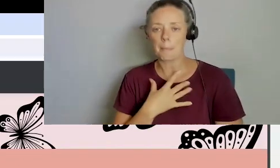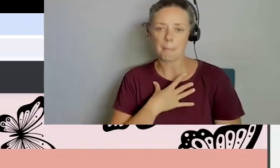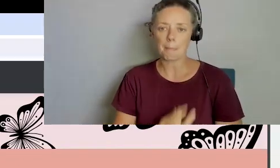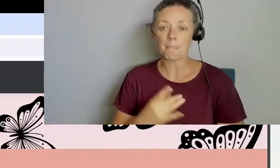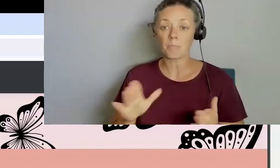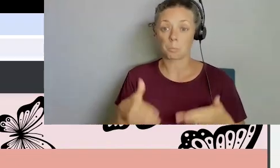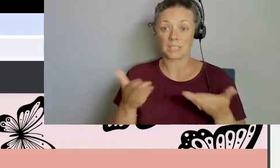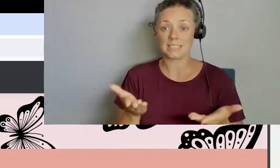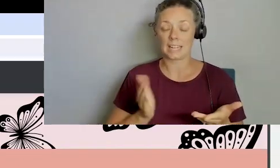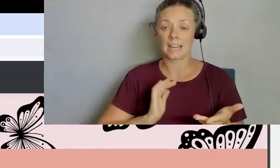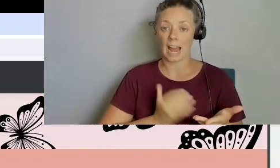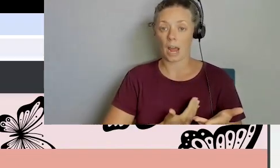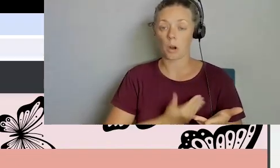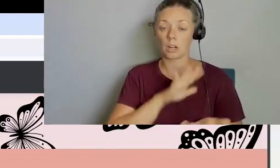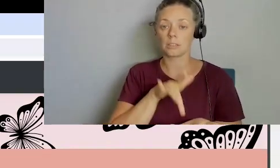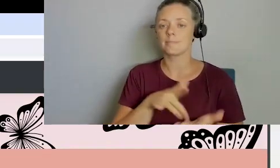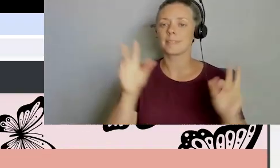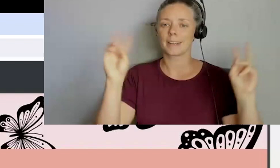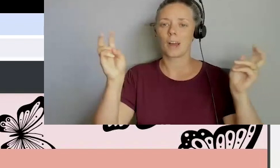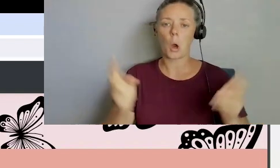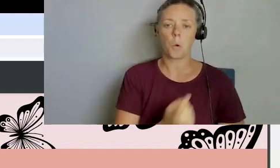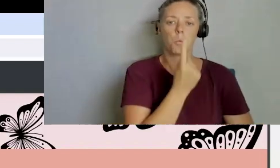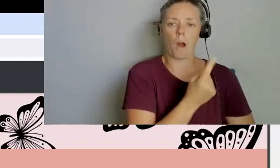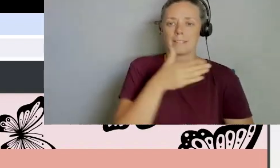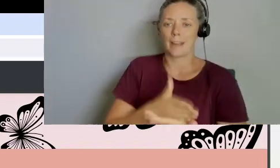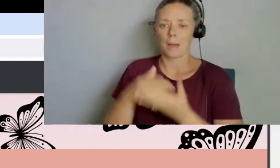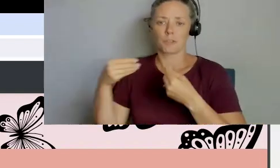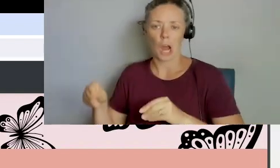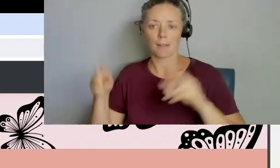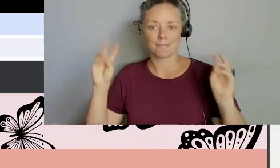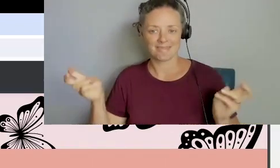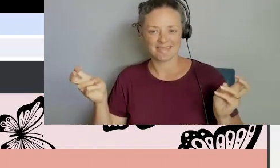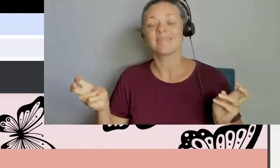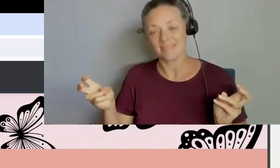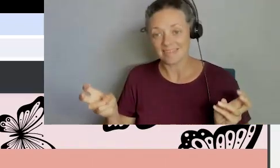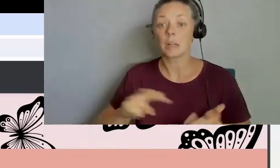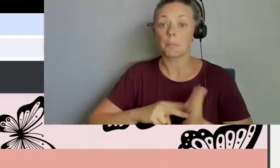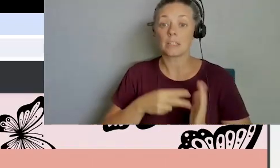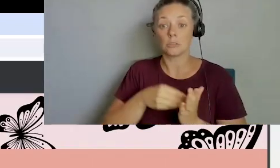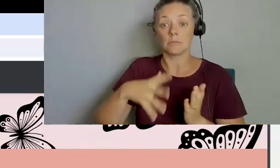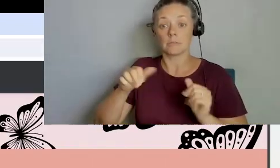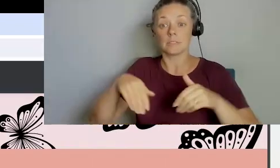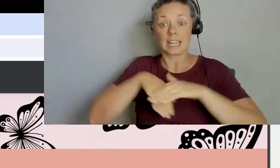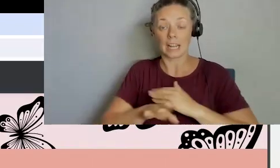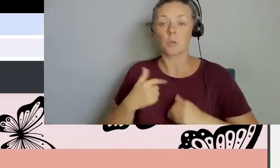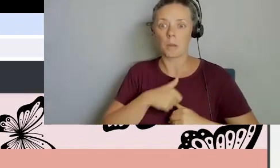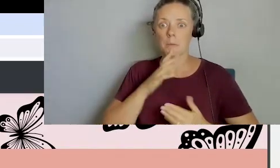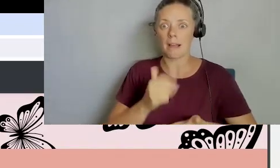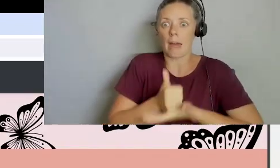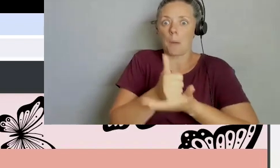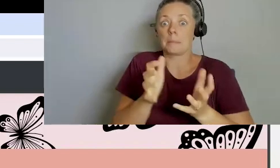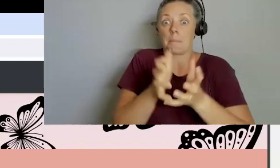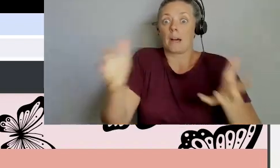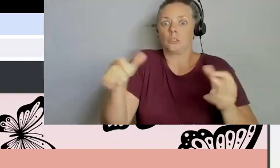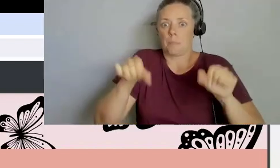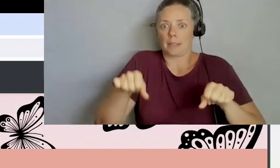Center as a one-stop shop, similar to what Chris had mentioned, where the student comes in and we try to help the student as much as we can. So